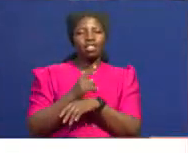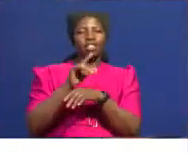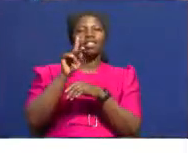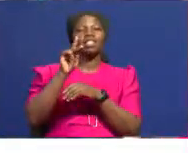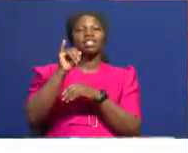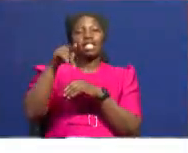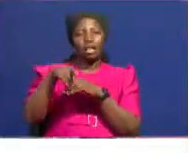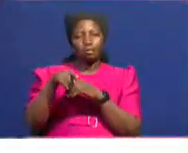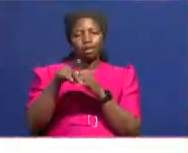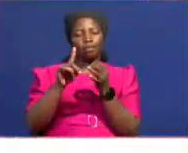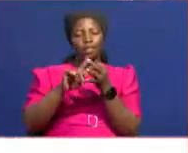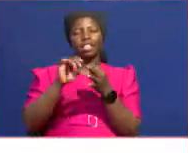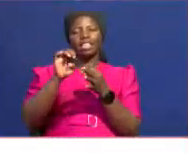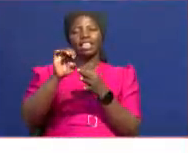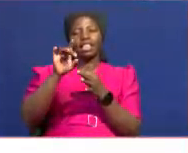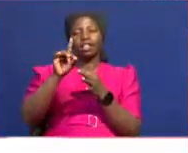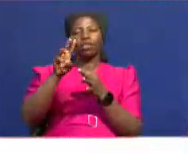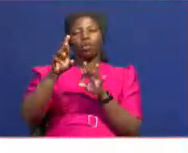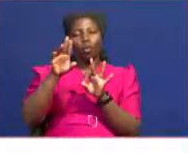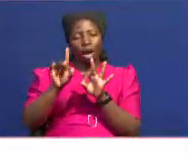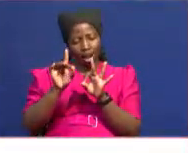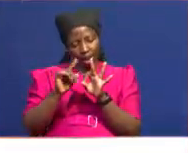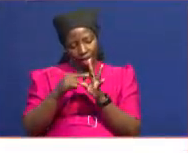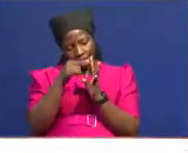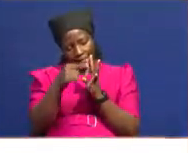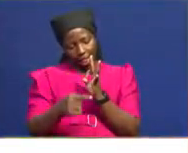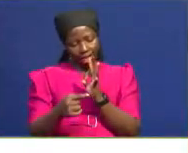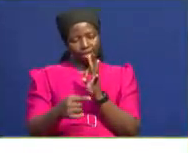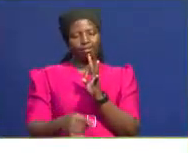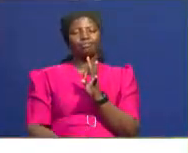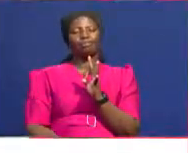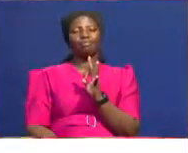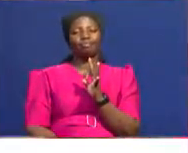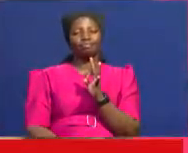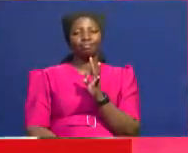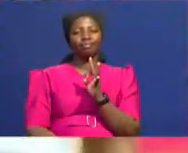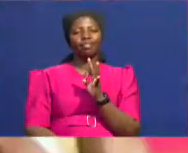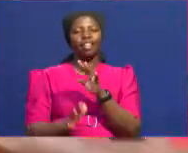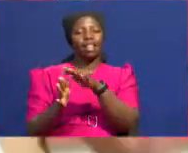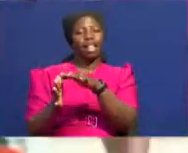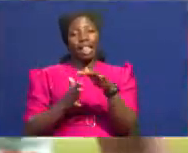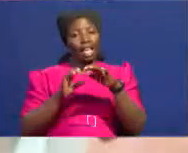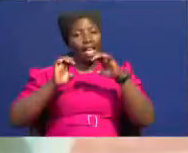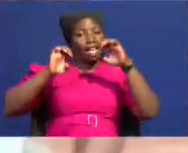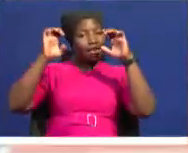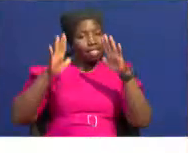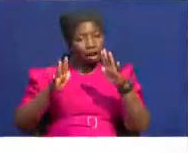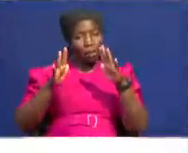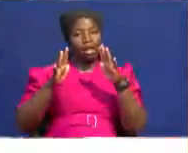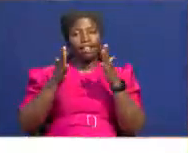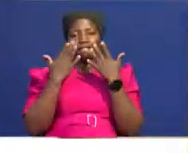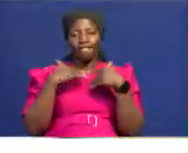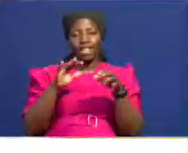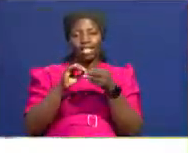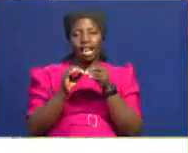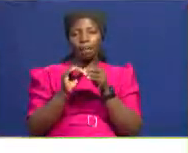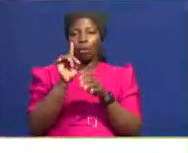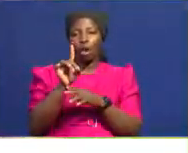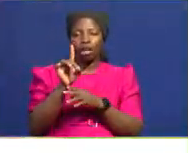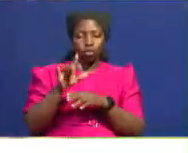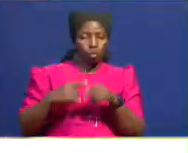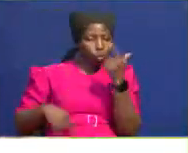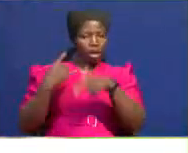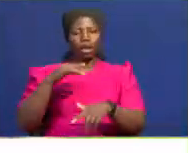Rotich and Edward Gunjiri, who finished second and third respectively. Ethiopia's Marta Alameo finished first to win the